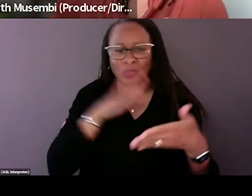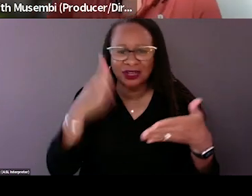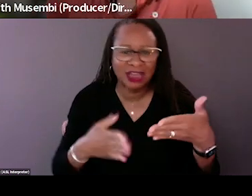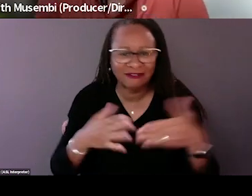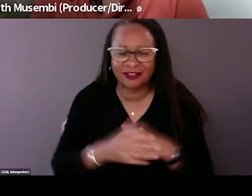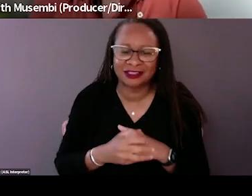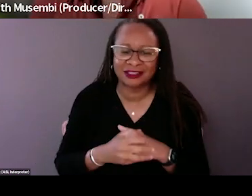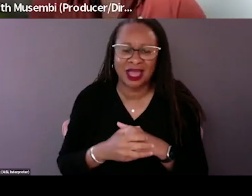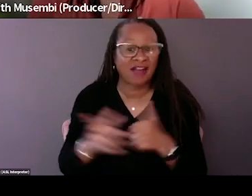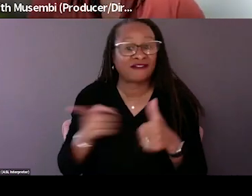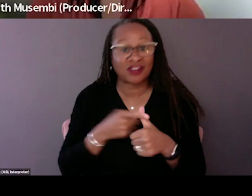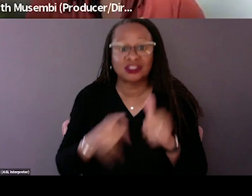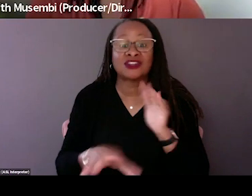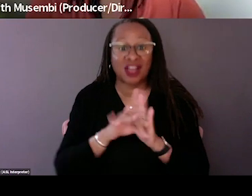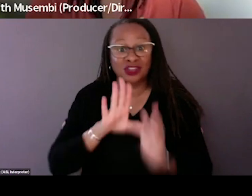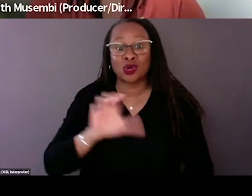your cast.